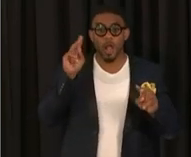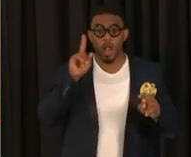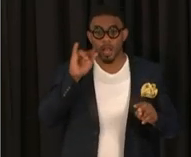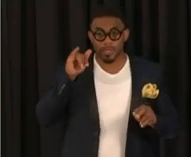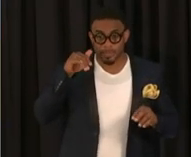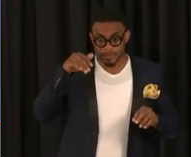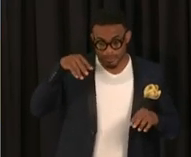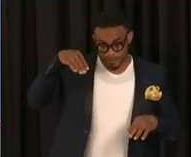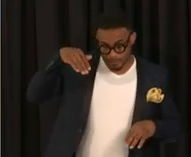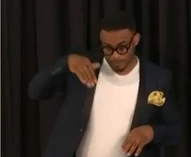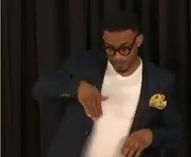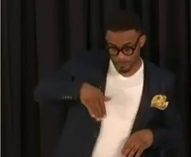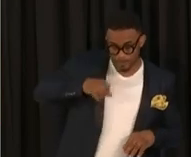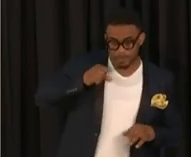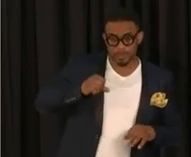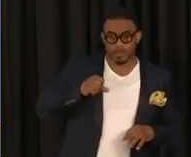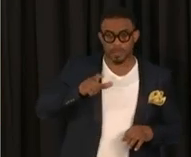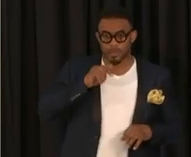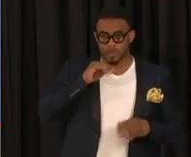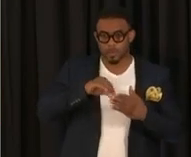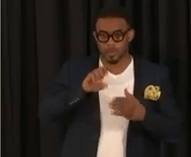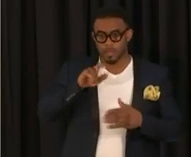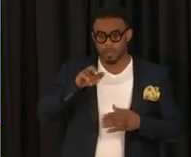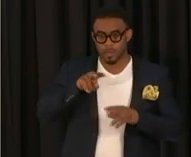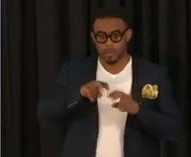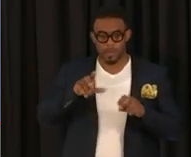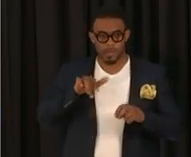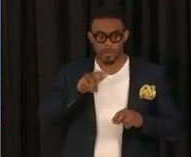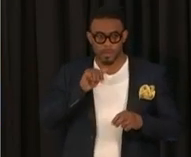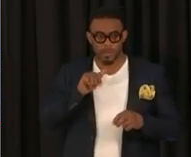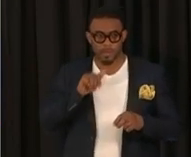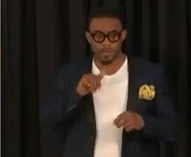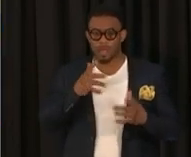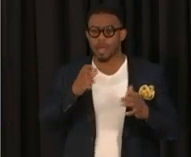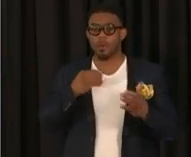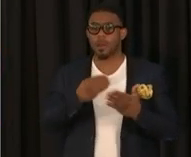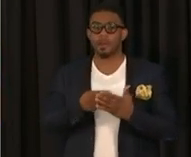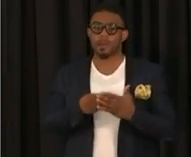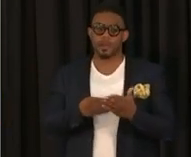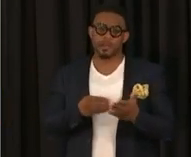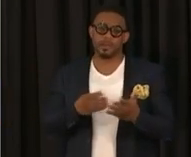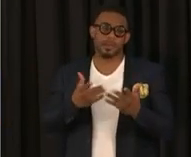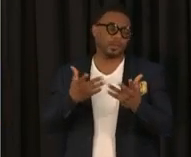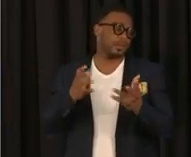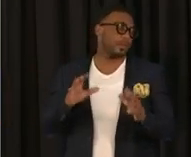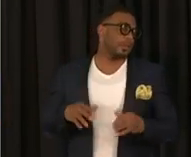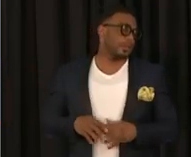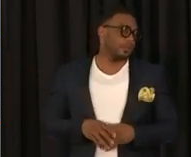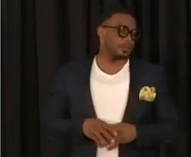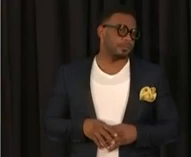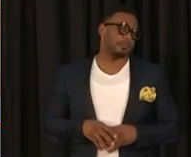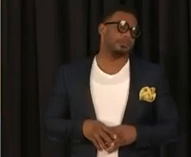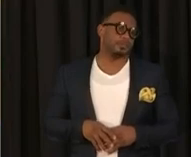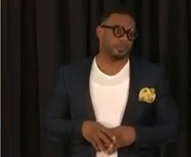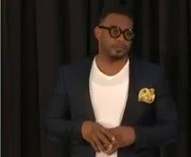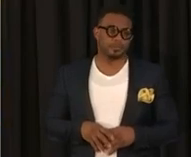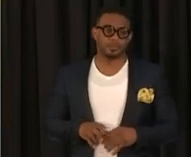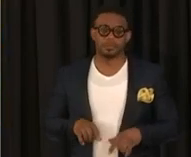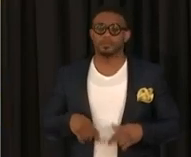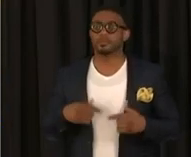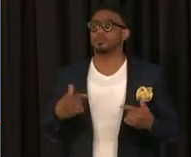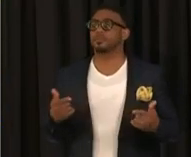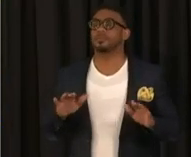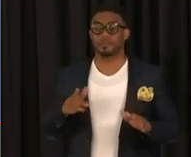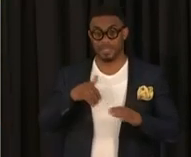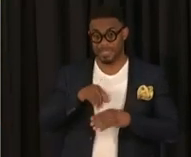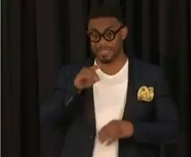it's looking south, and you don't put solar panels on there, you're just saying you don't want money. You just want to, you know, turn it